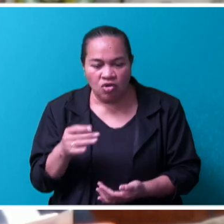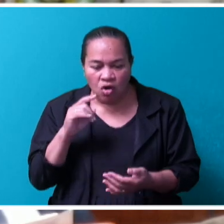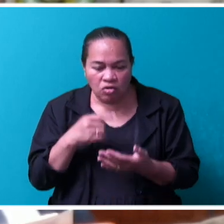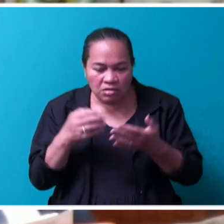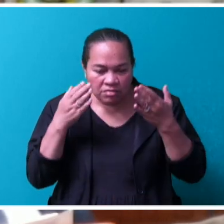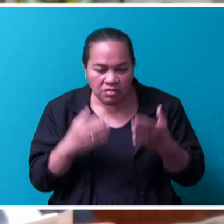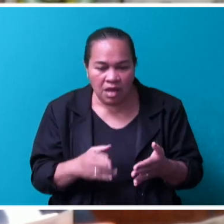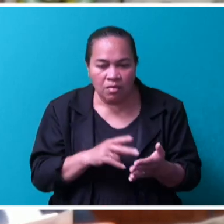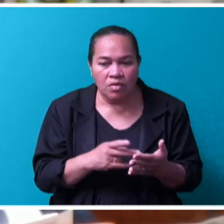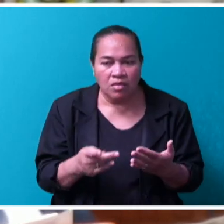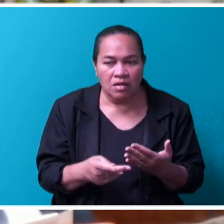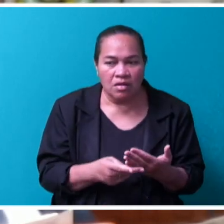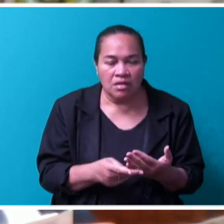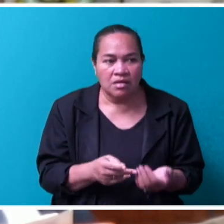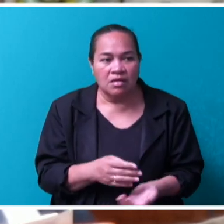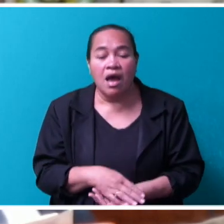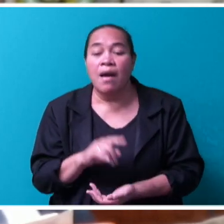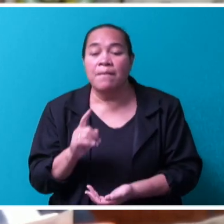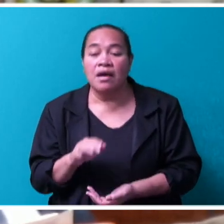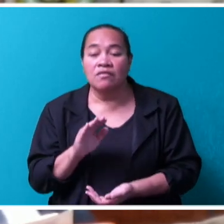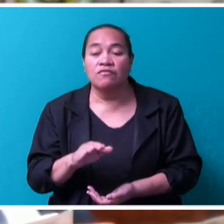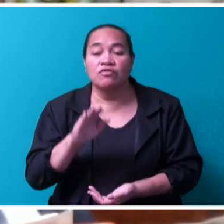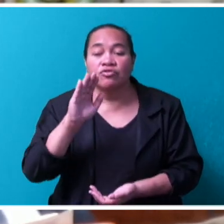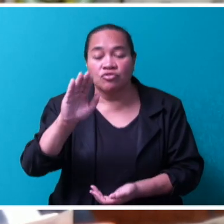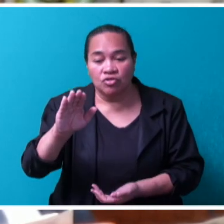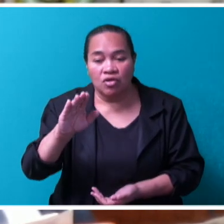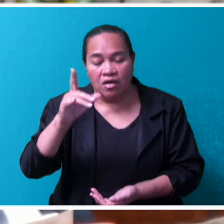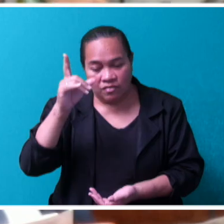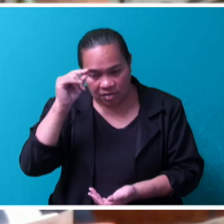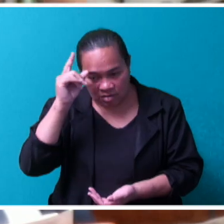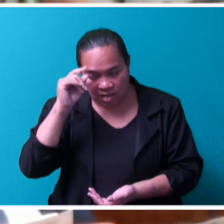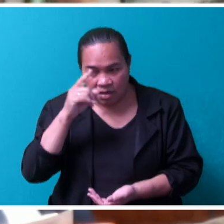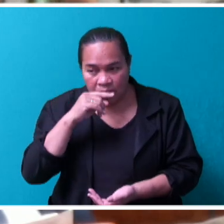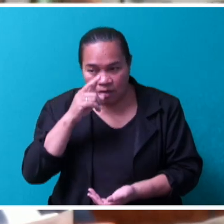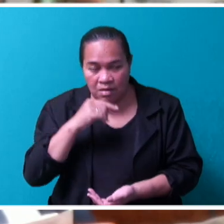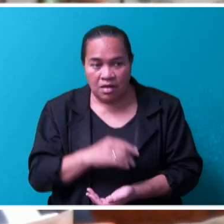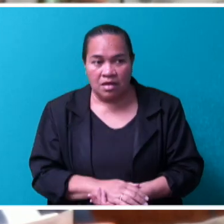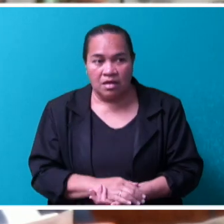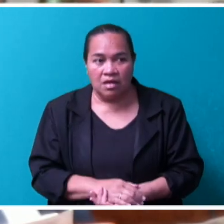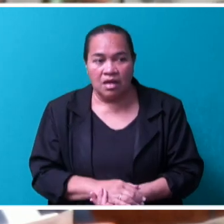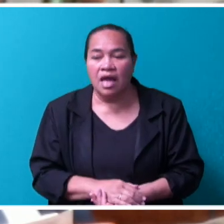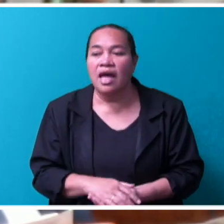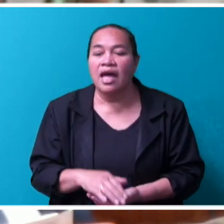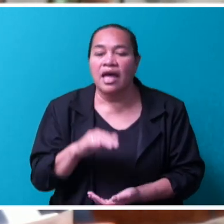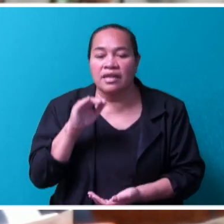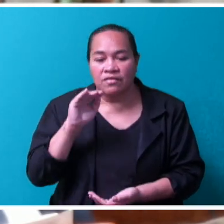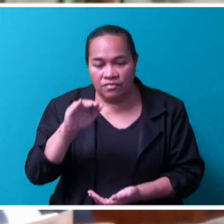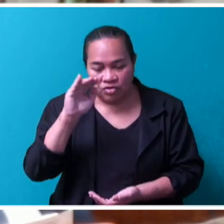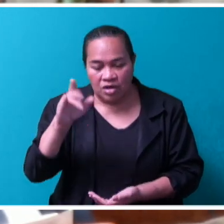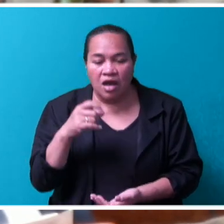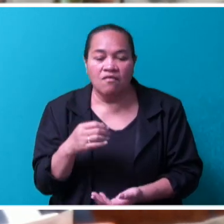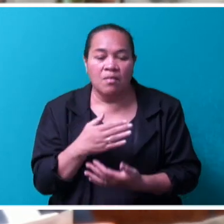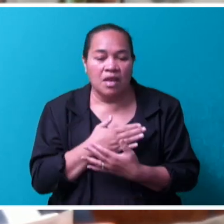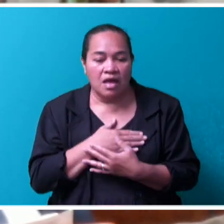projects, but in the future of our iTaukei people and in the future of our beloved Fiji.